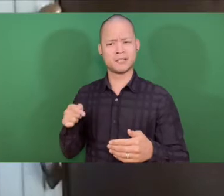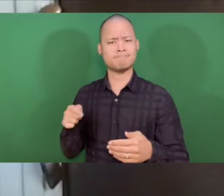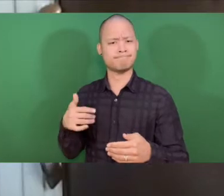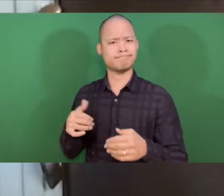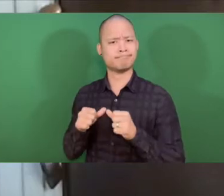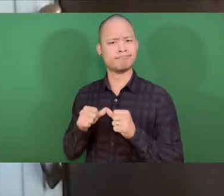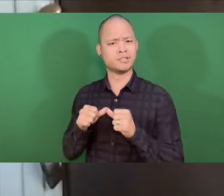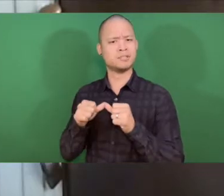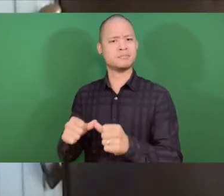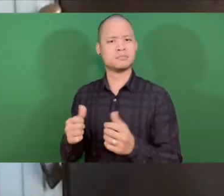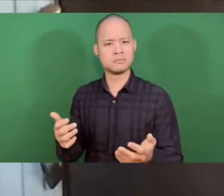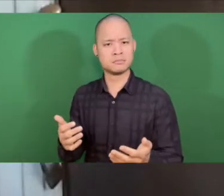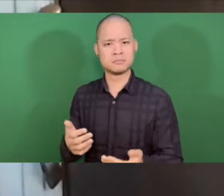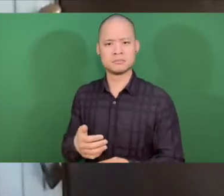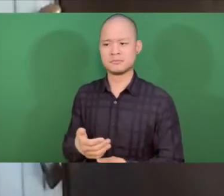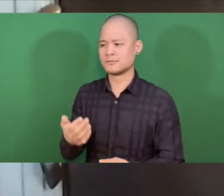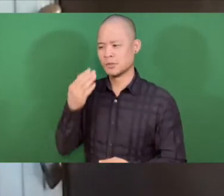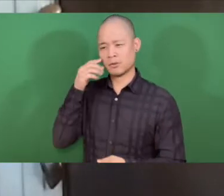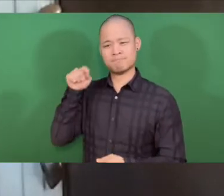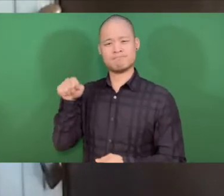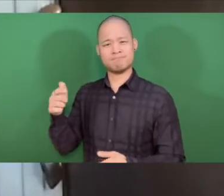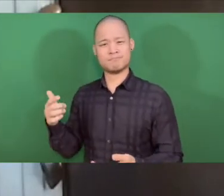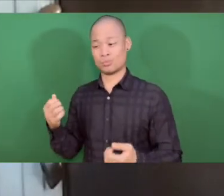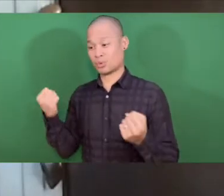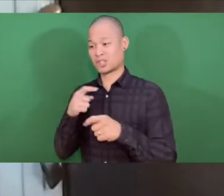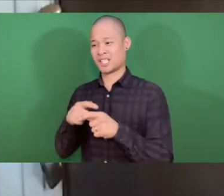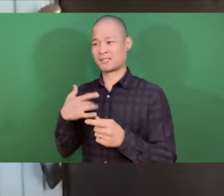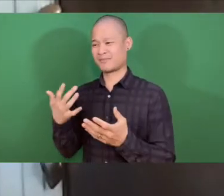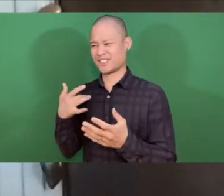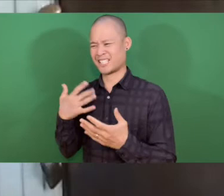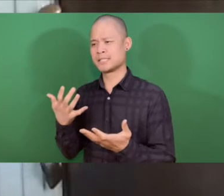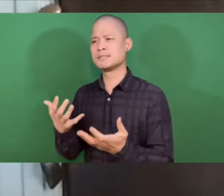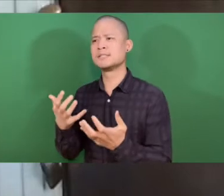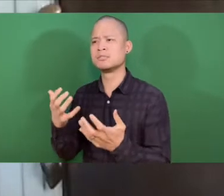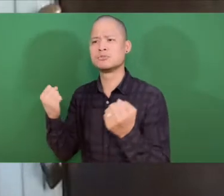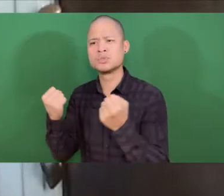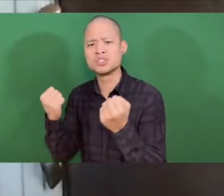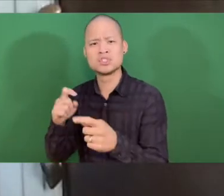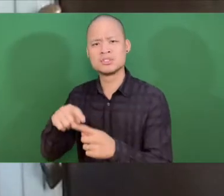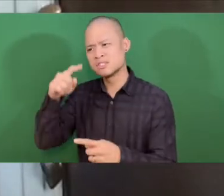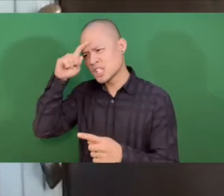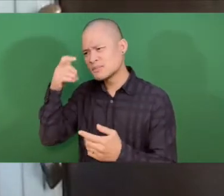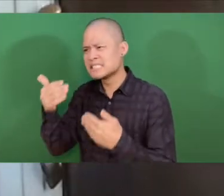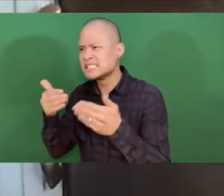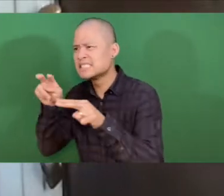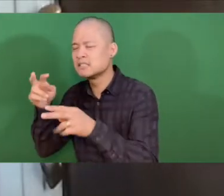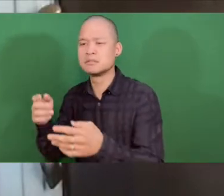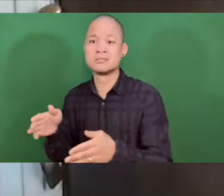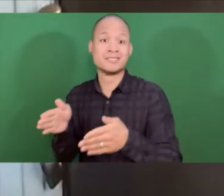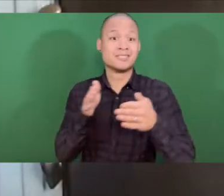longing for summer and spring or vaccination, Yeah.